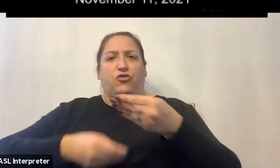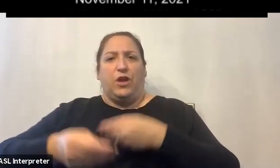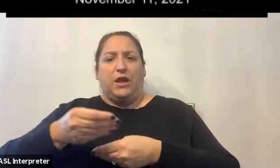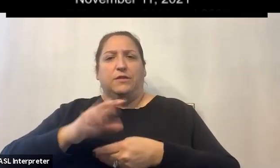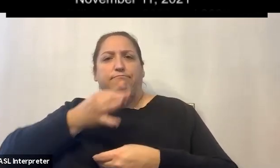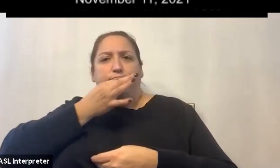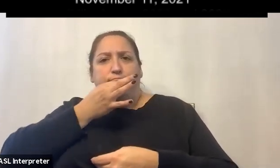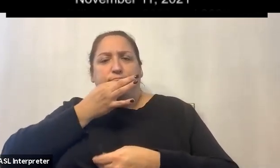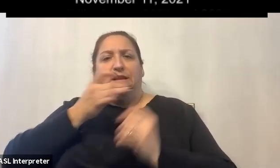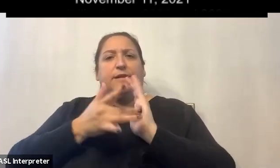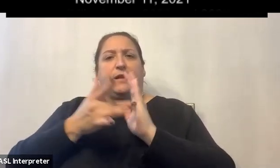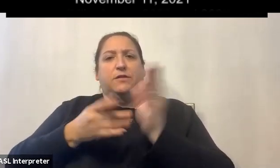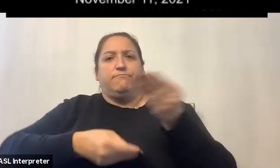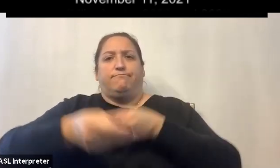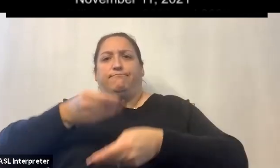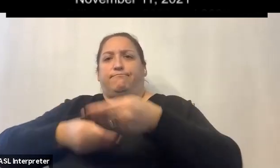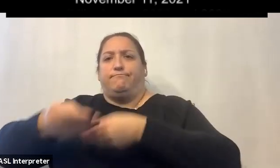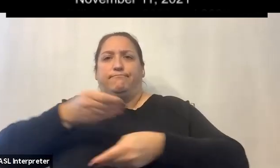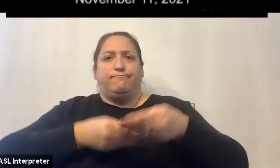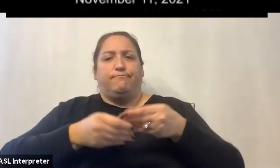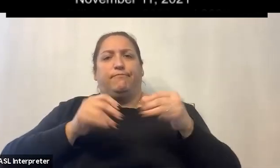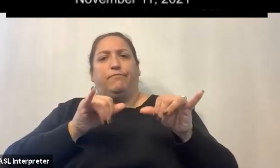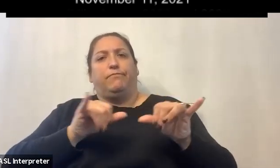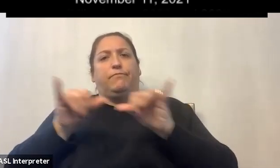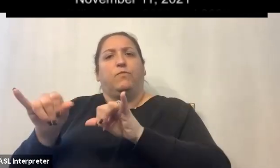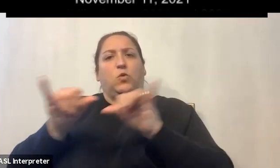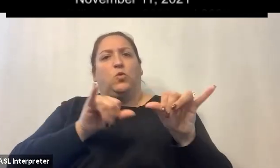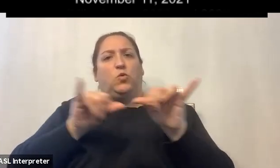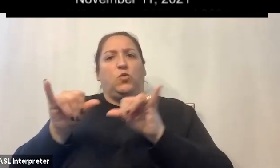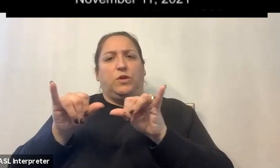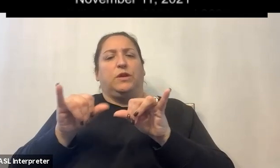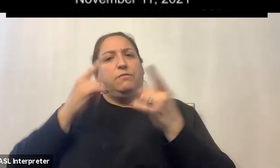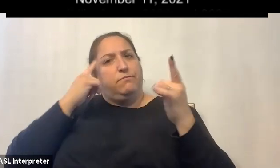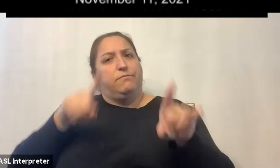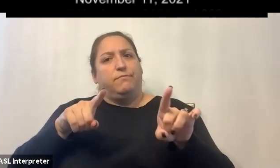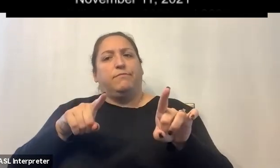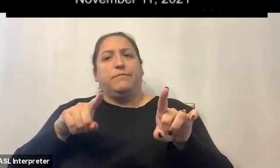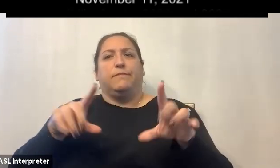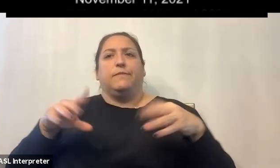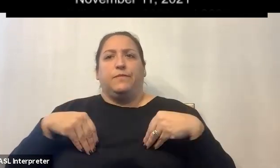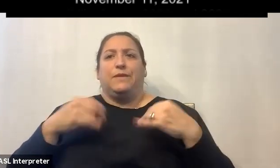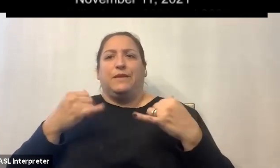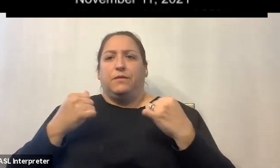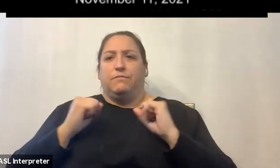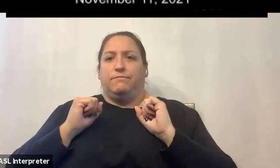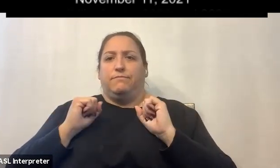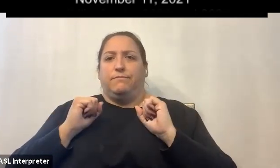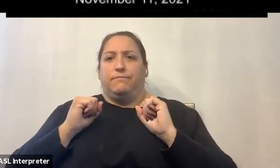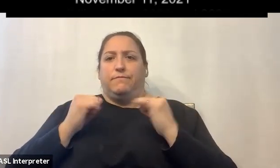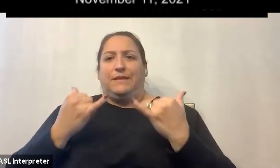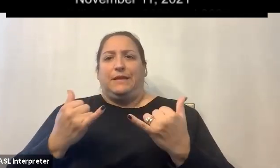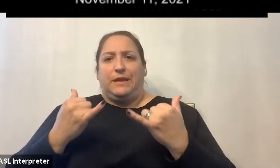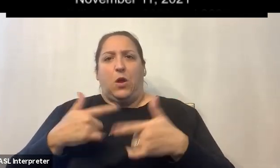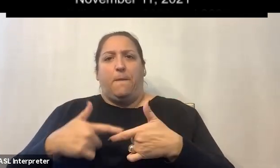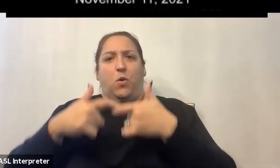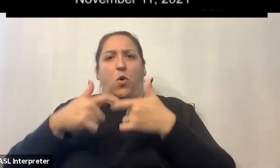expertise and technology on a mutually acceptable basis. Now I'm going to take a pause